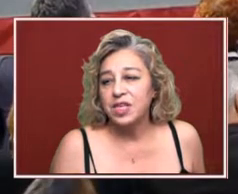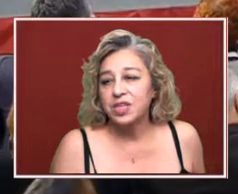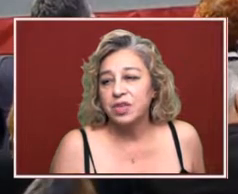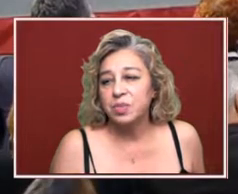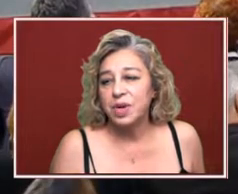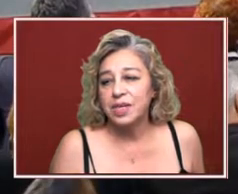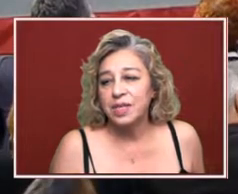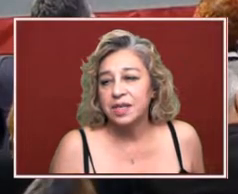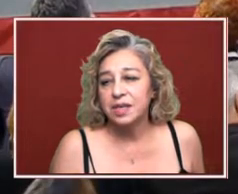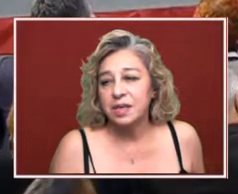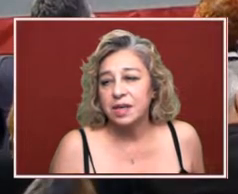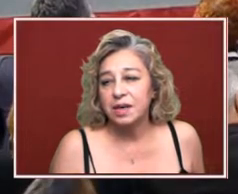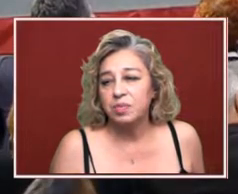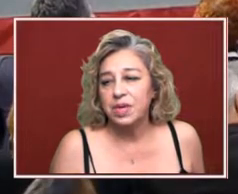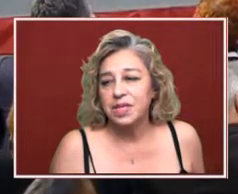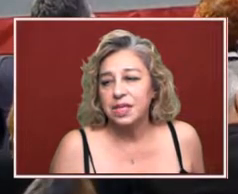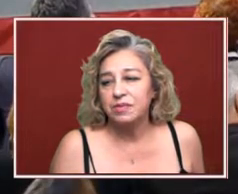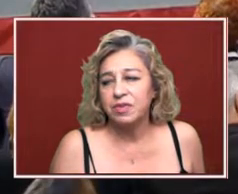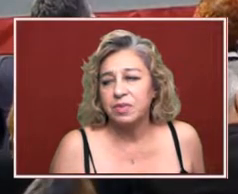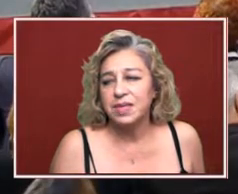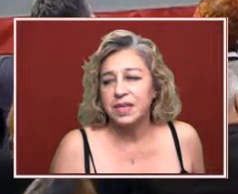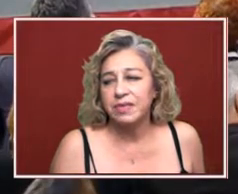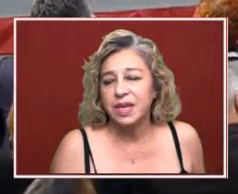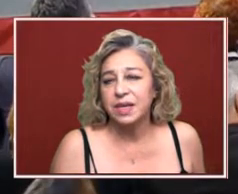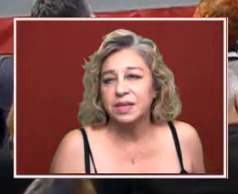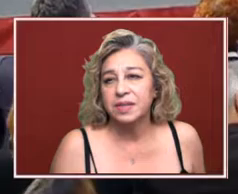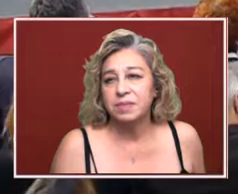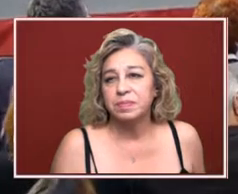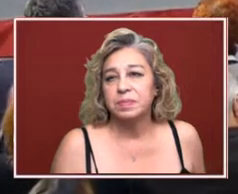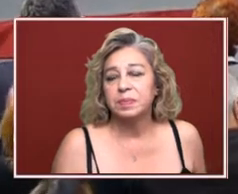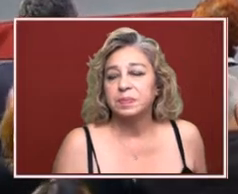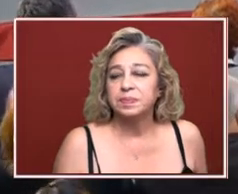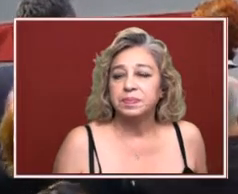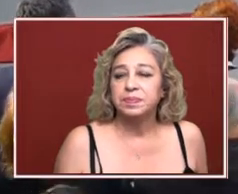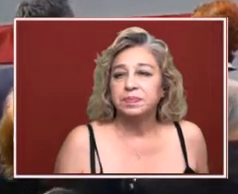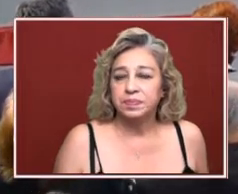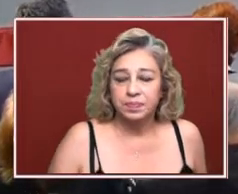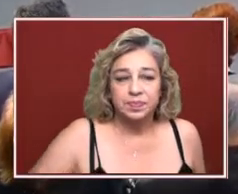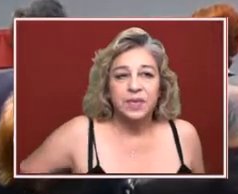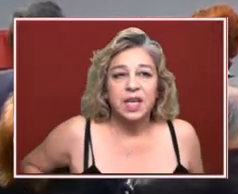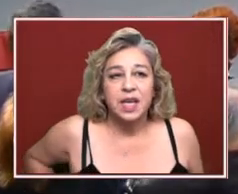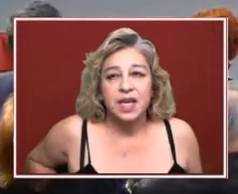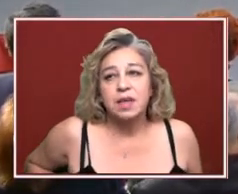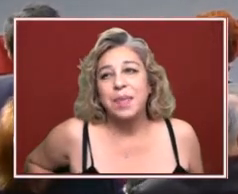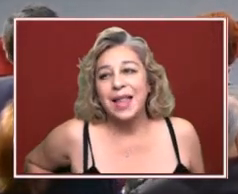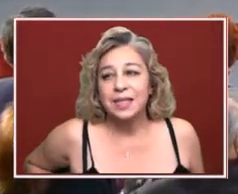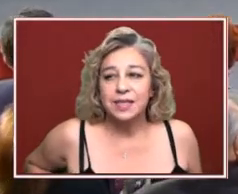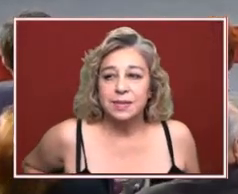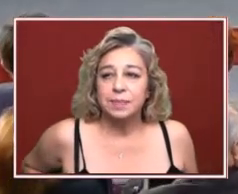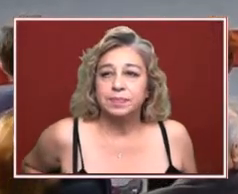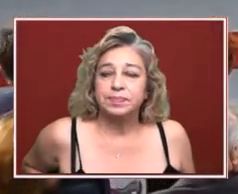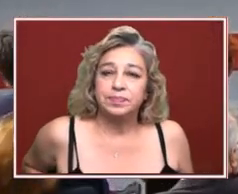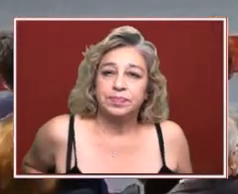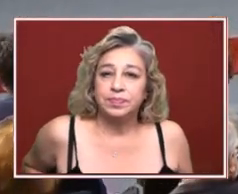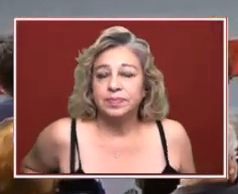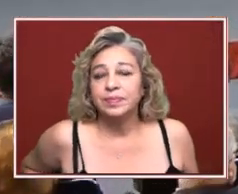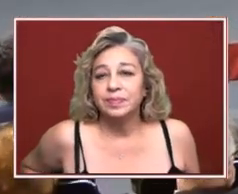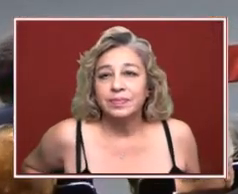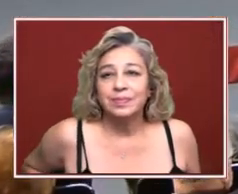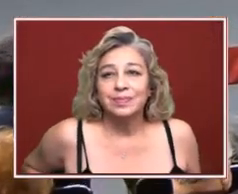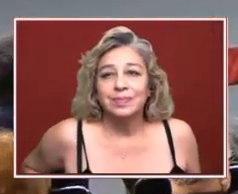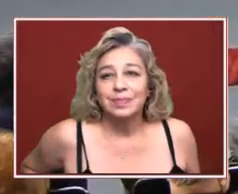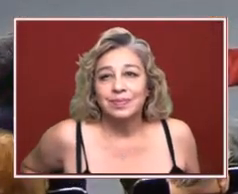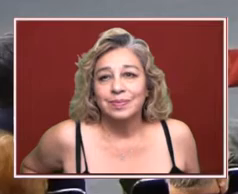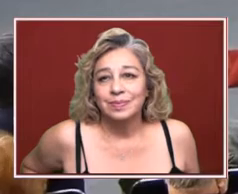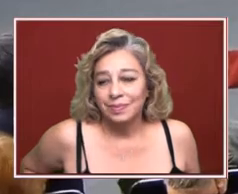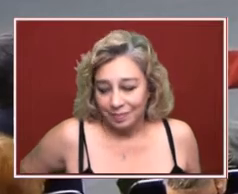very much to the president, president for receiving us. En Palacio Nacional. In the palace. Todas y todos estimamos mucho